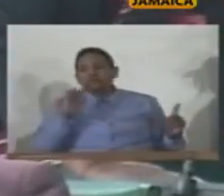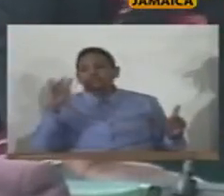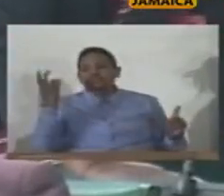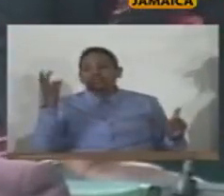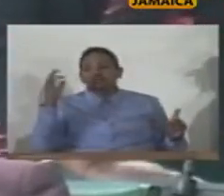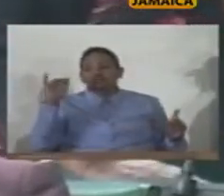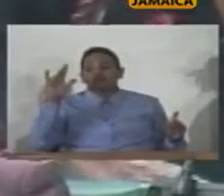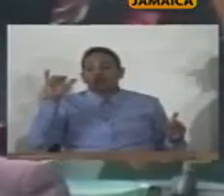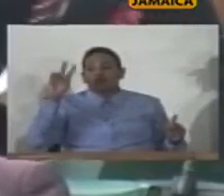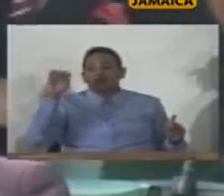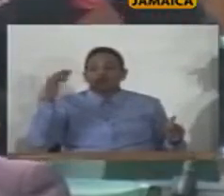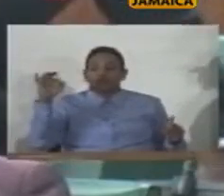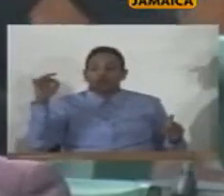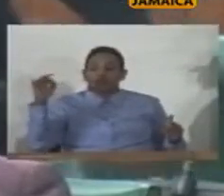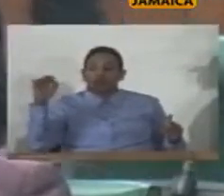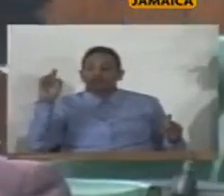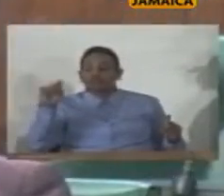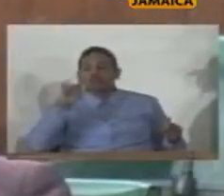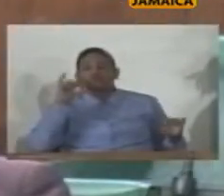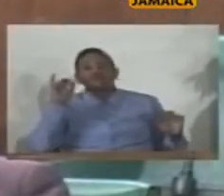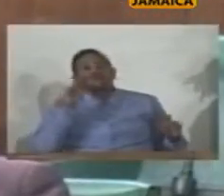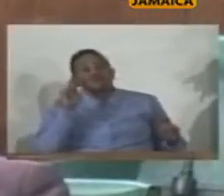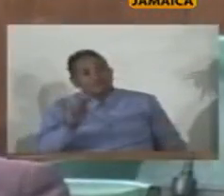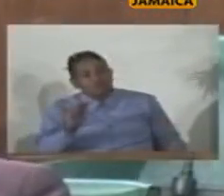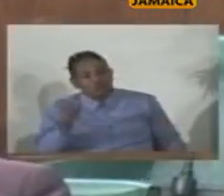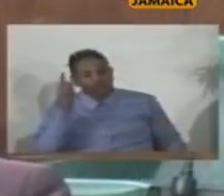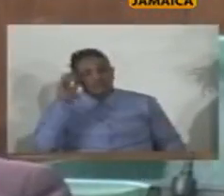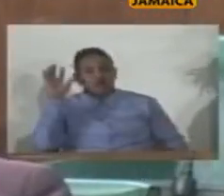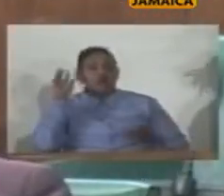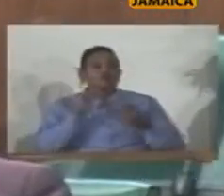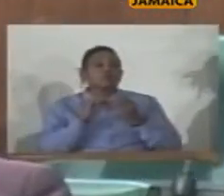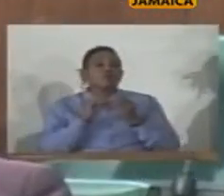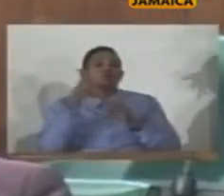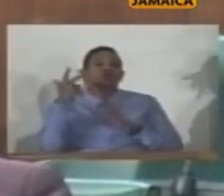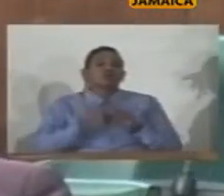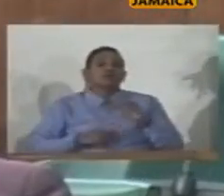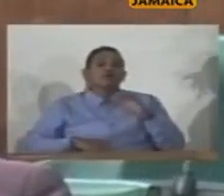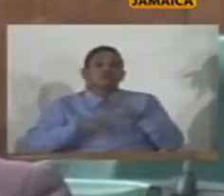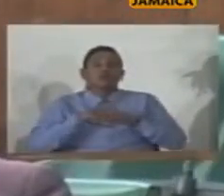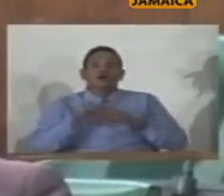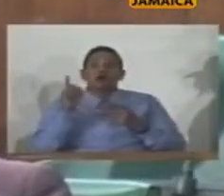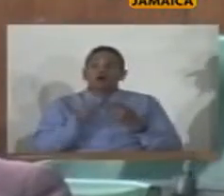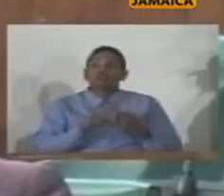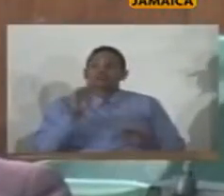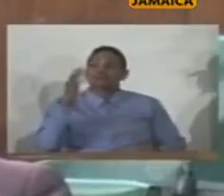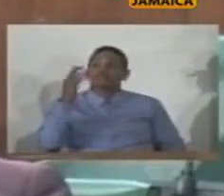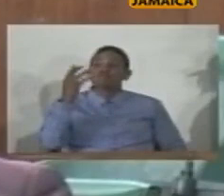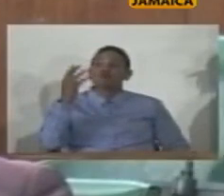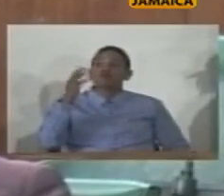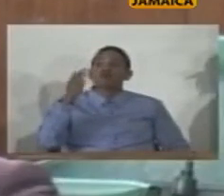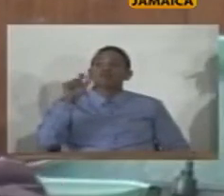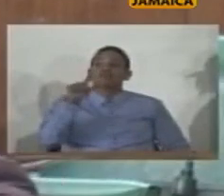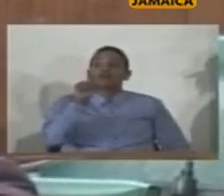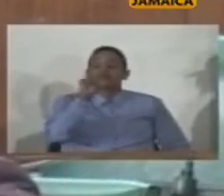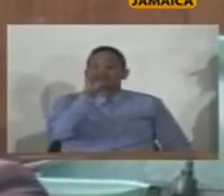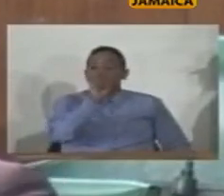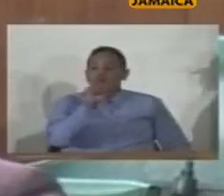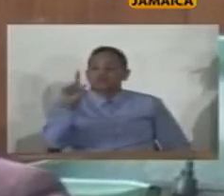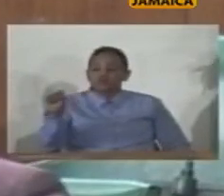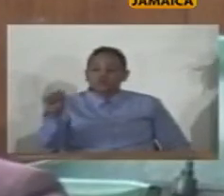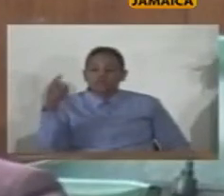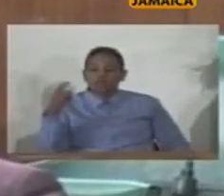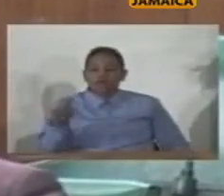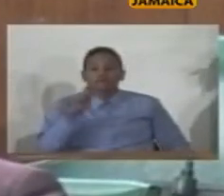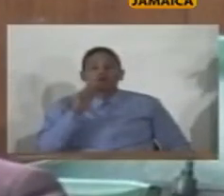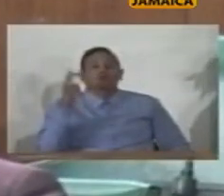July 2019 shall remain in force for a further 3 months period until the 4th day of April 2020. And